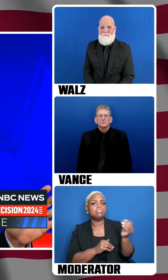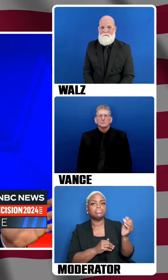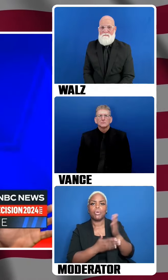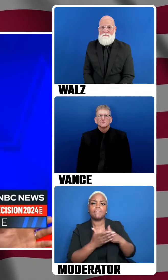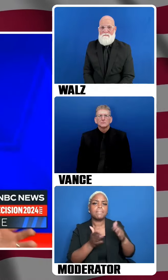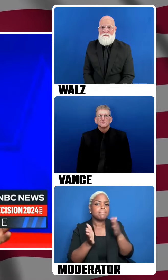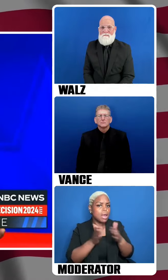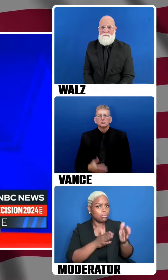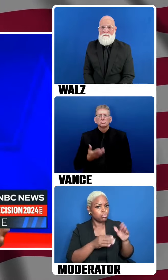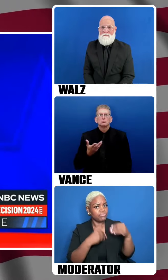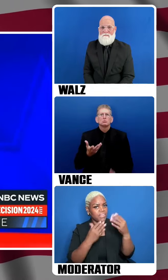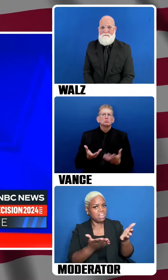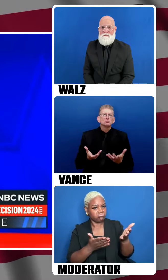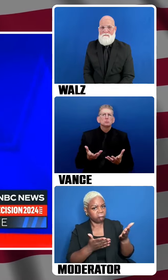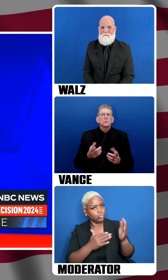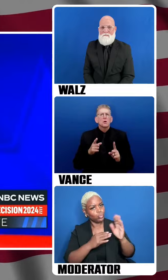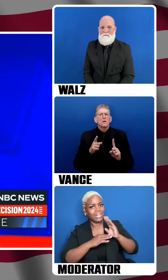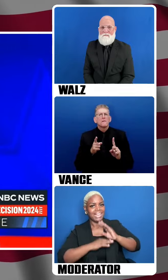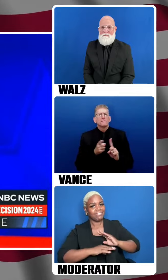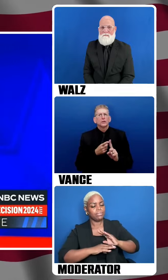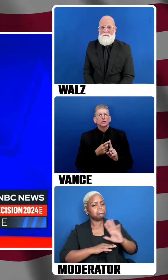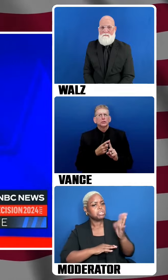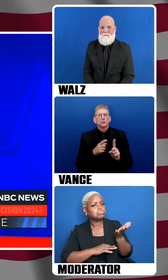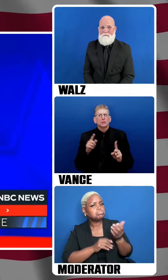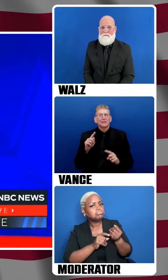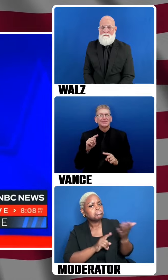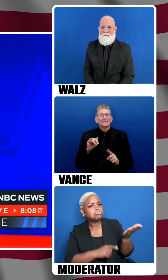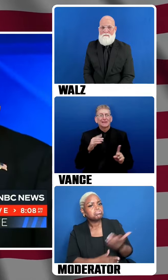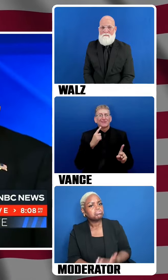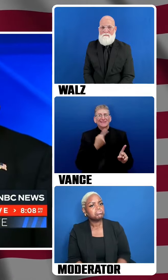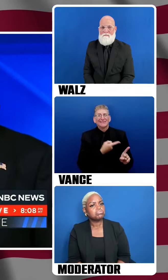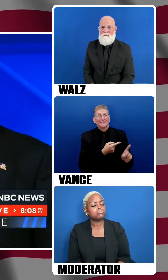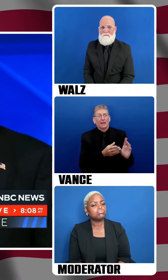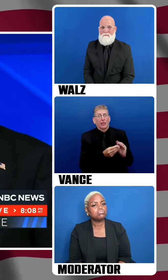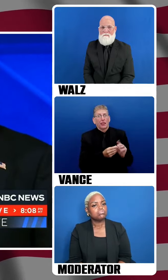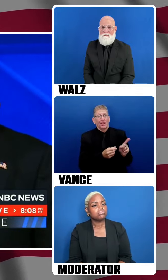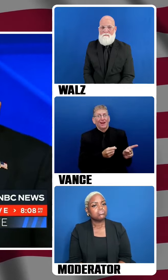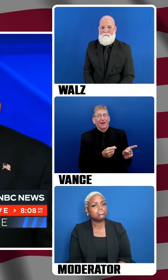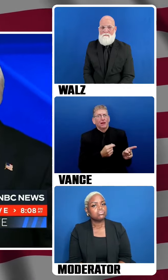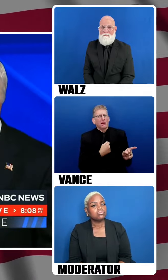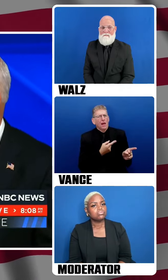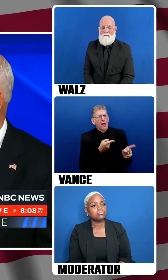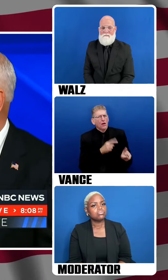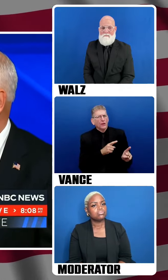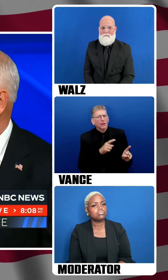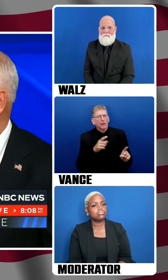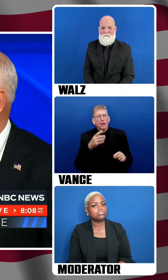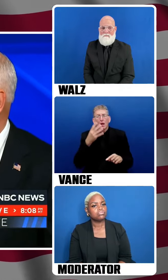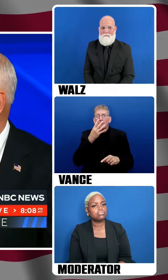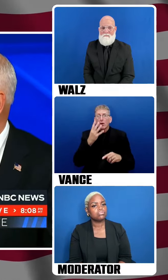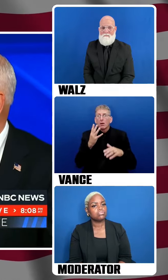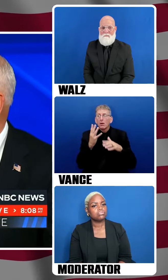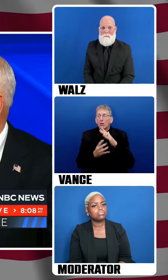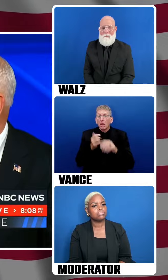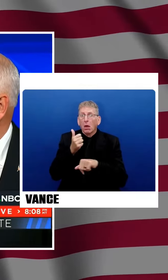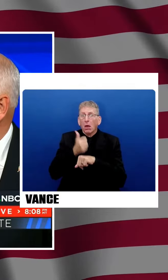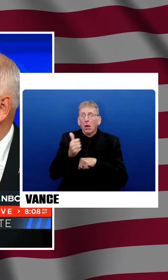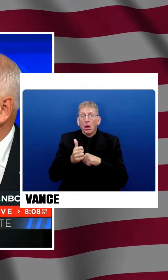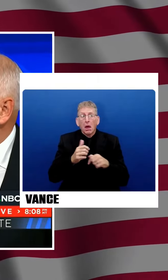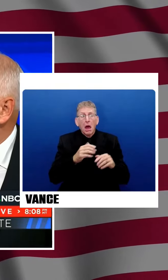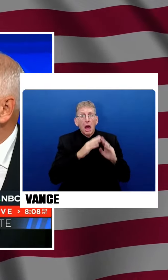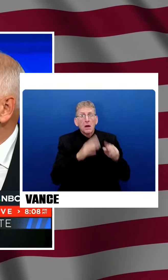Tim just said something that I agree with. We don't want to blame immigrants for higher housing prices, but we do want to blame Kamala Harris for letting in millions of